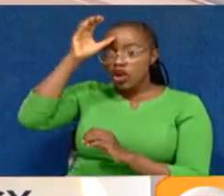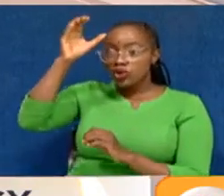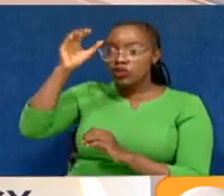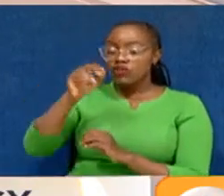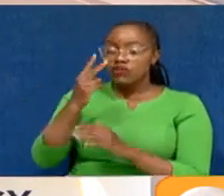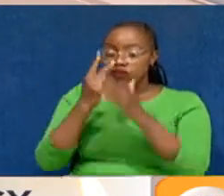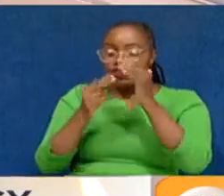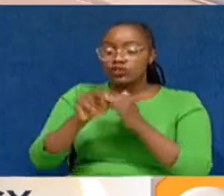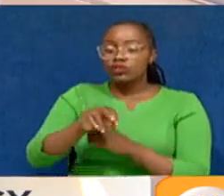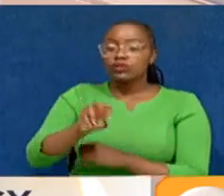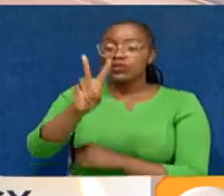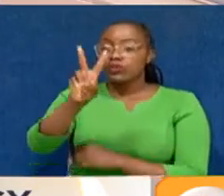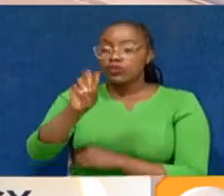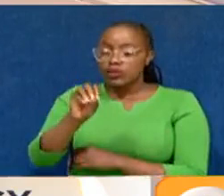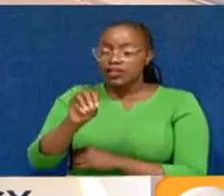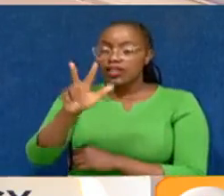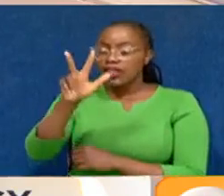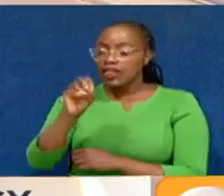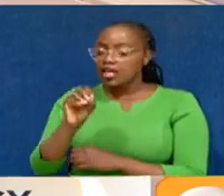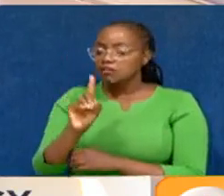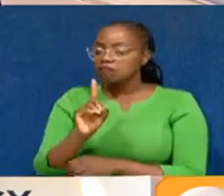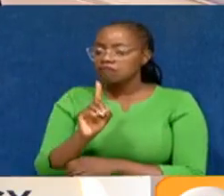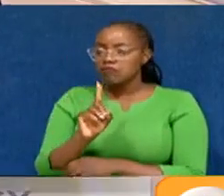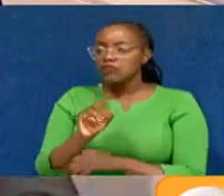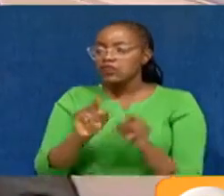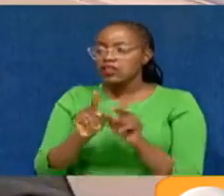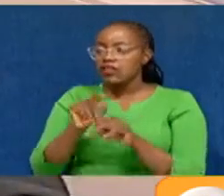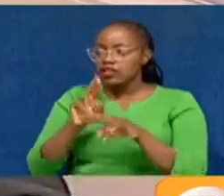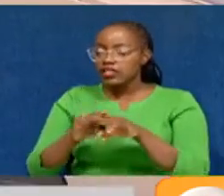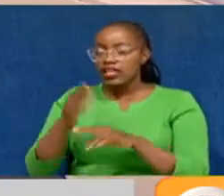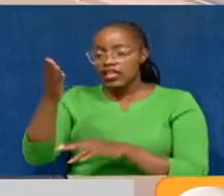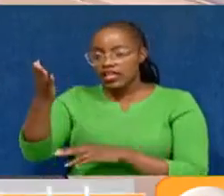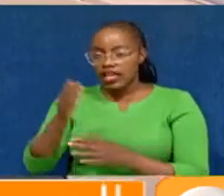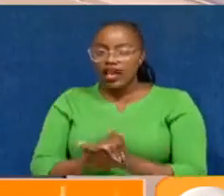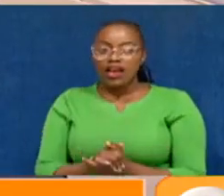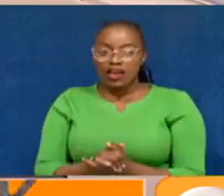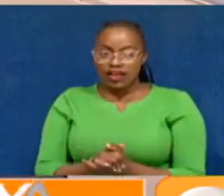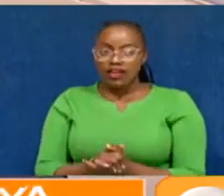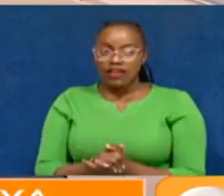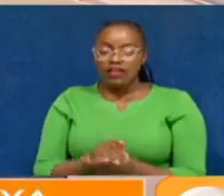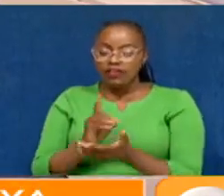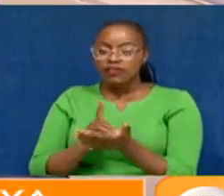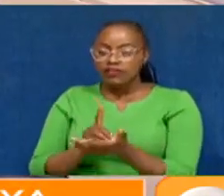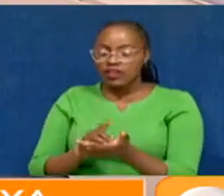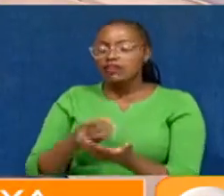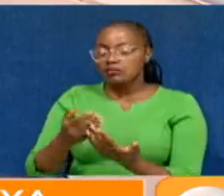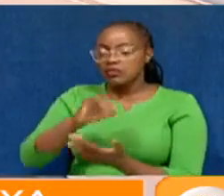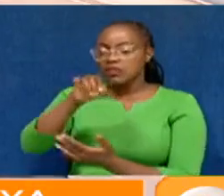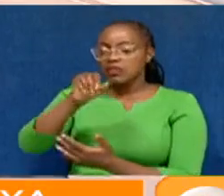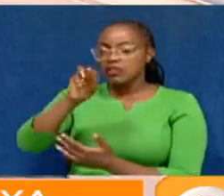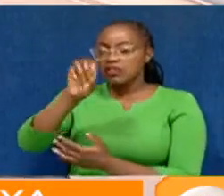Vision 2030, but it was even how he went about it. You know, sitting right across me here is Dr. James Mwangi, who was